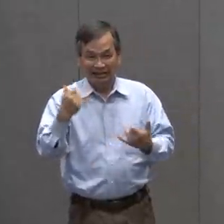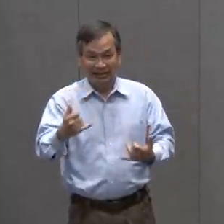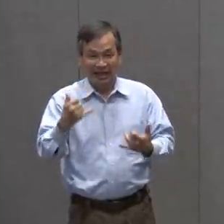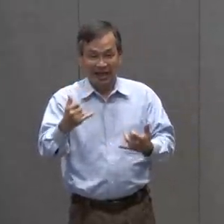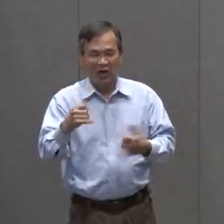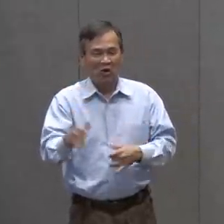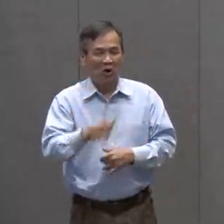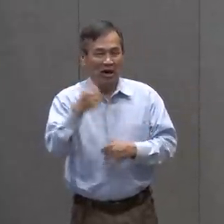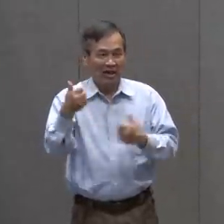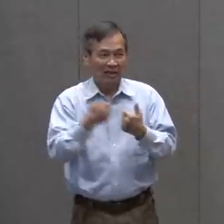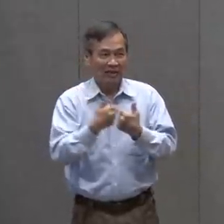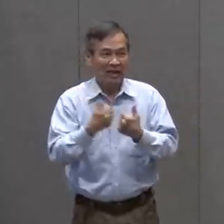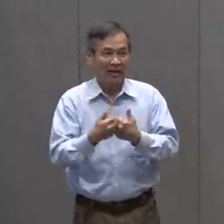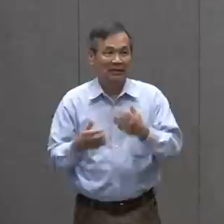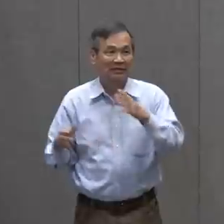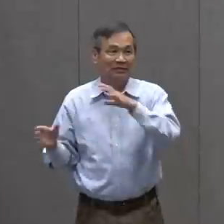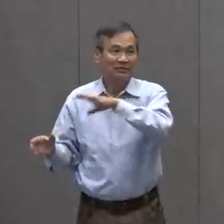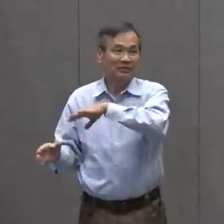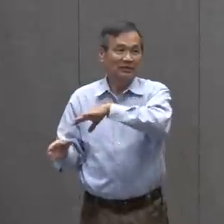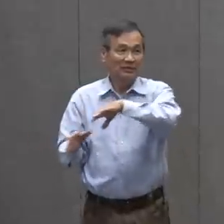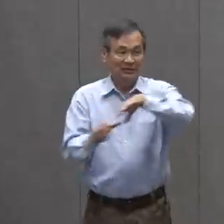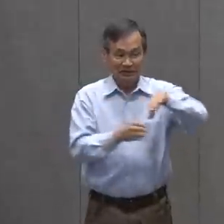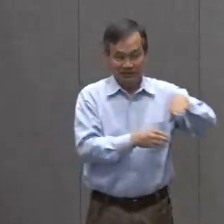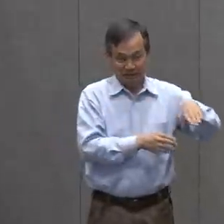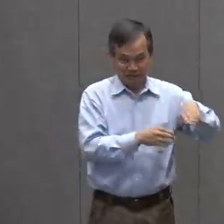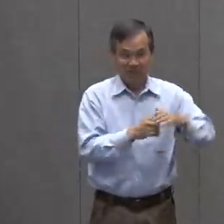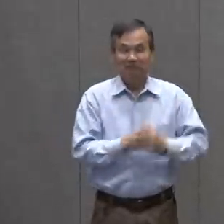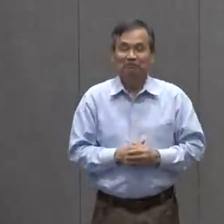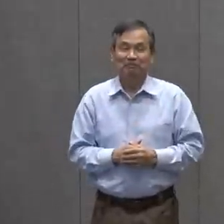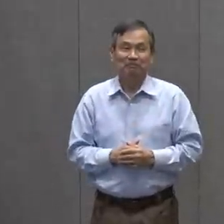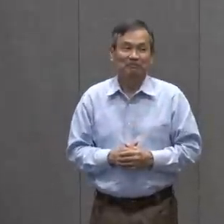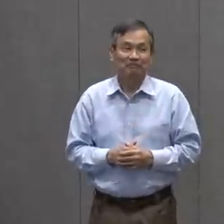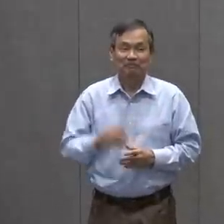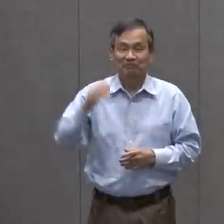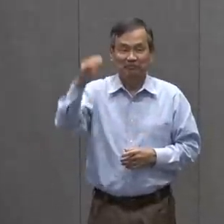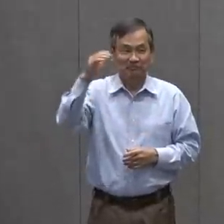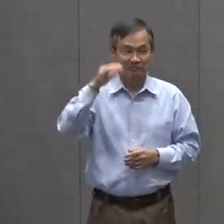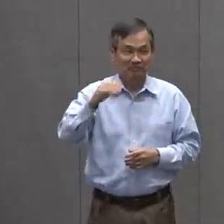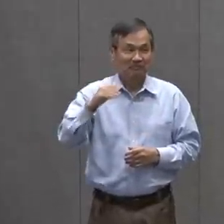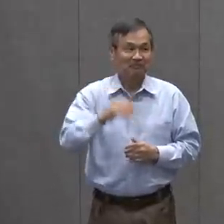into our next game, which is called... I always say it wrong.